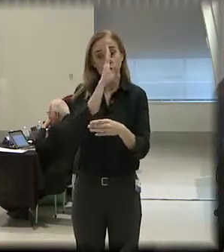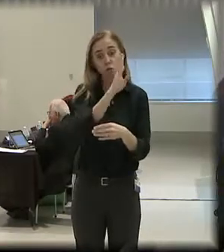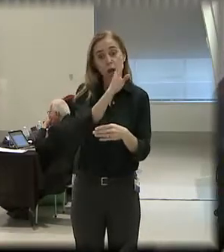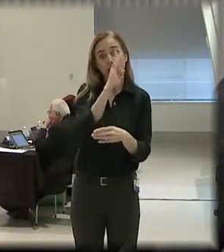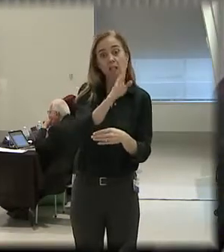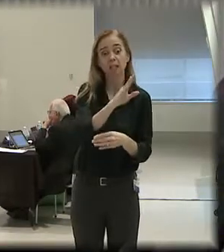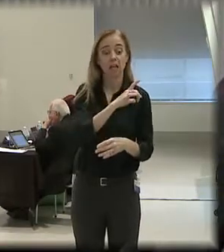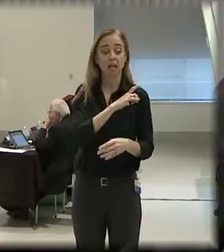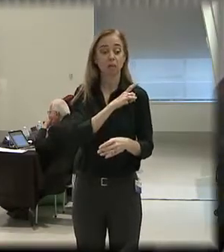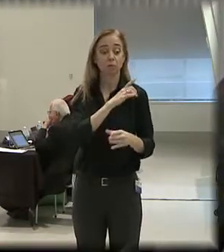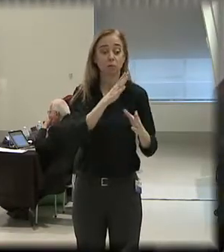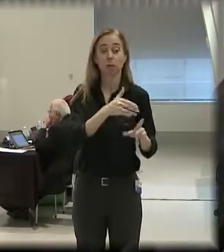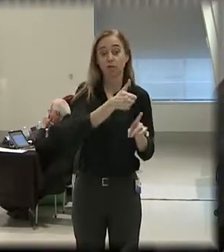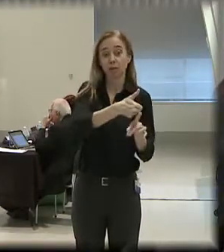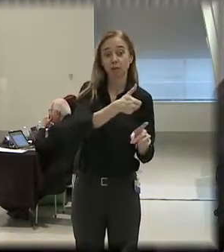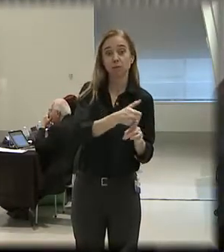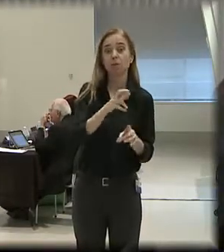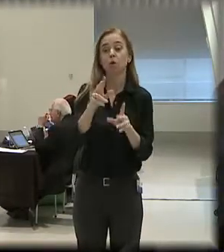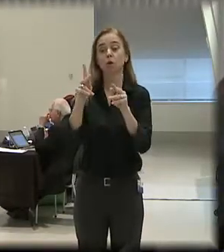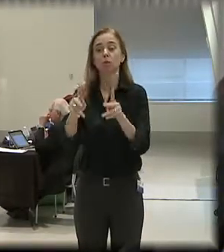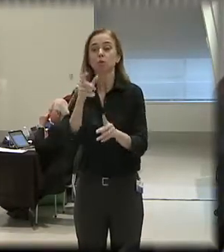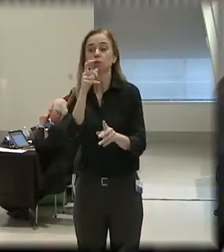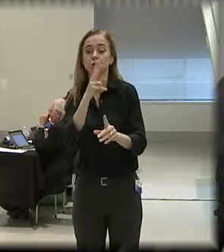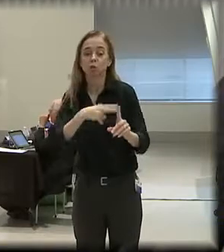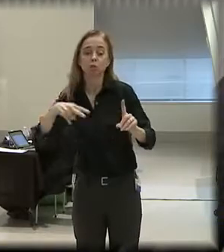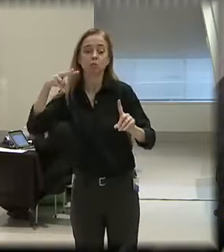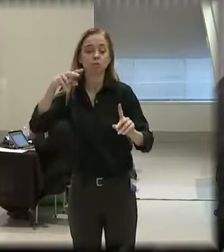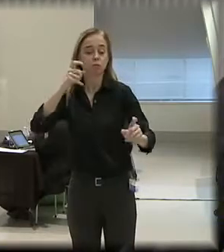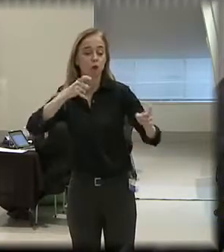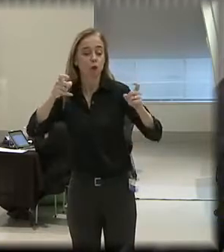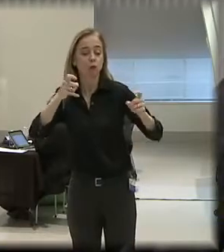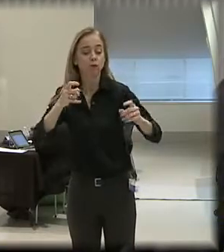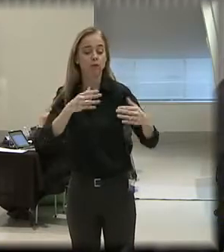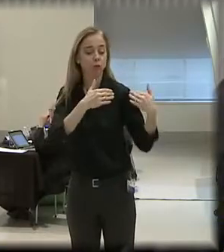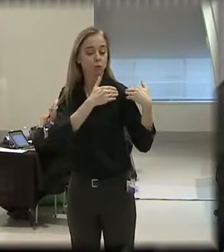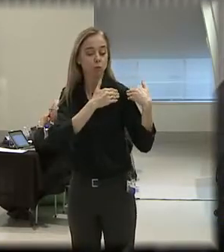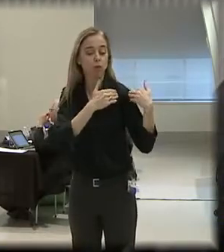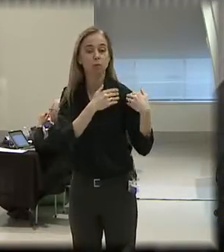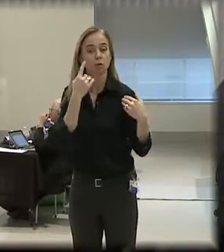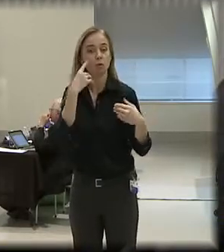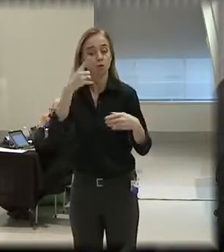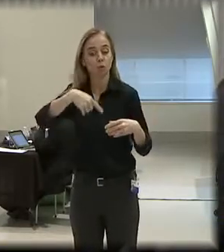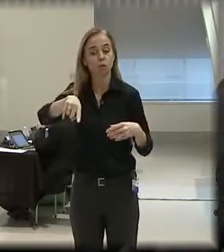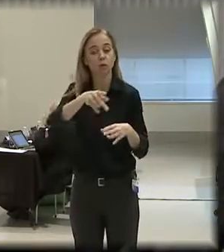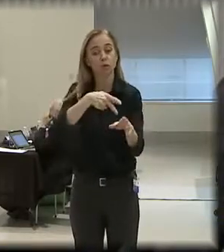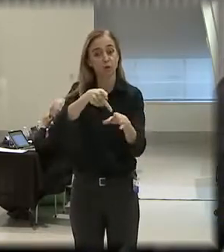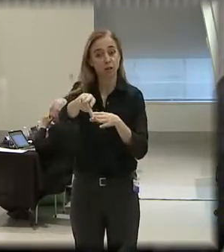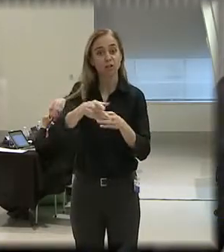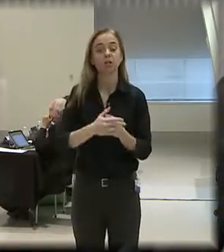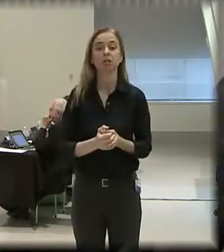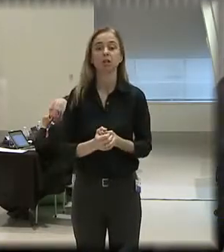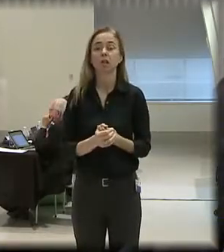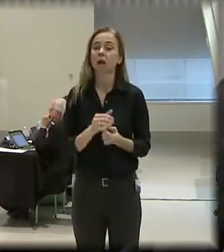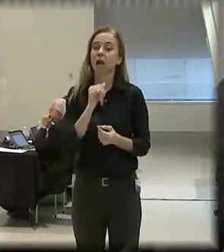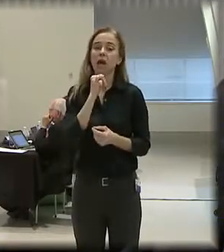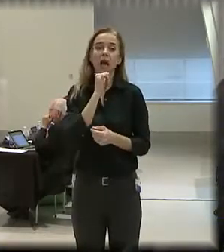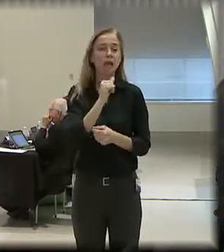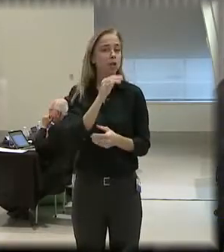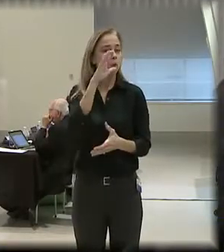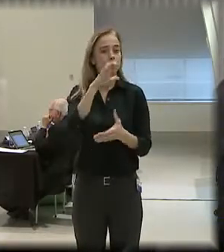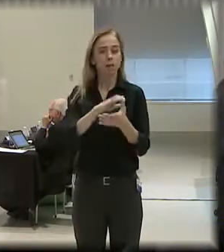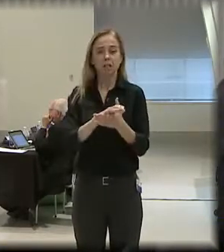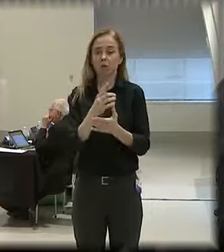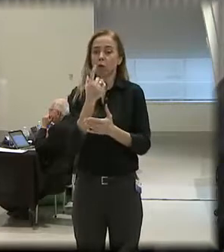law enforcement officer or someone who oversees the actions and responsibilities of our profession. So I don't believe that there's